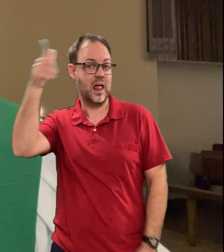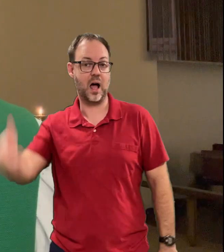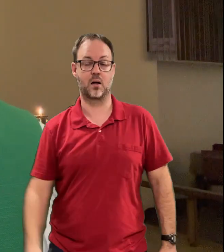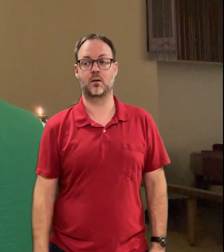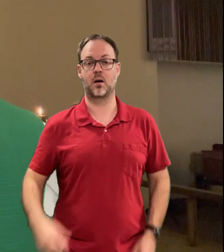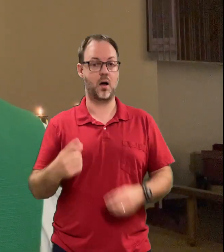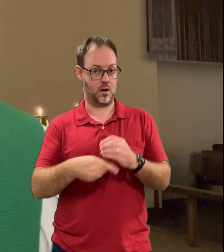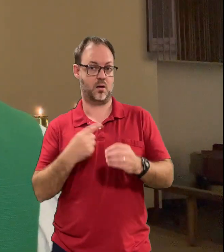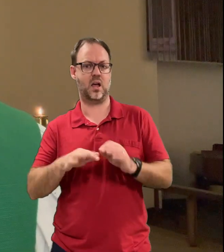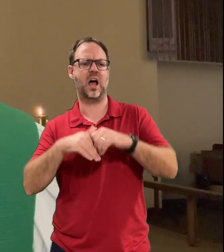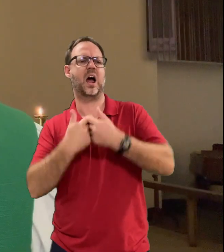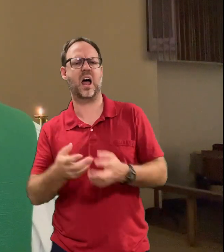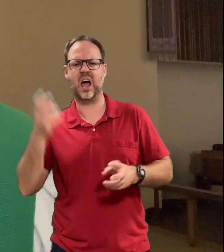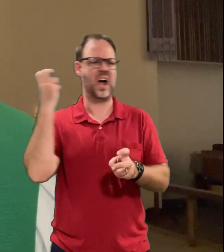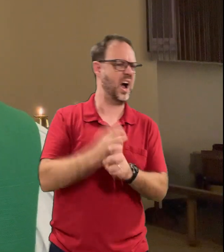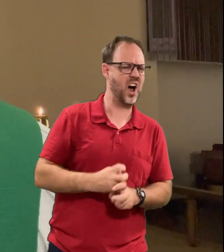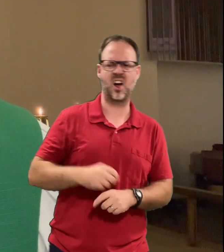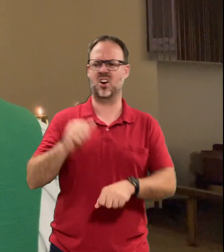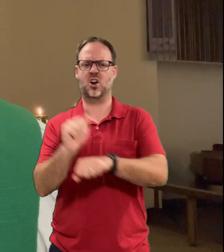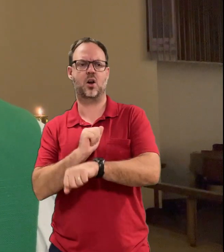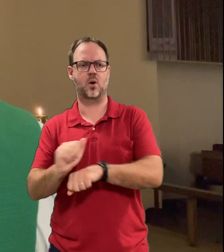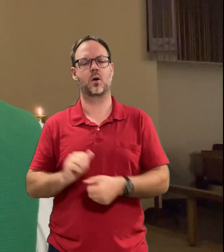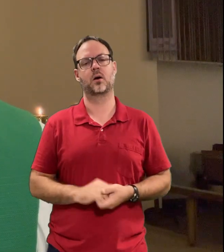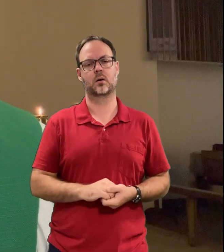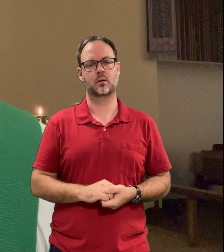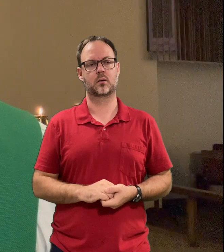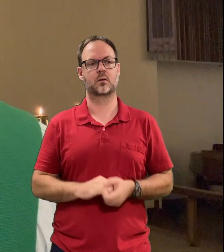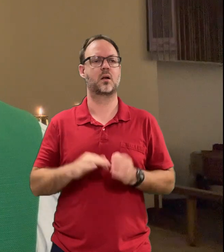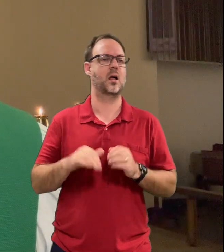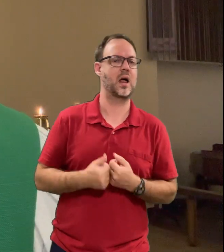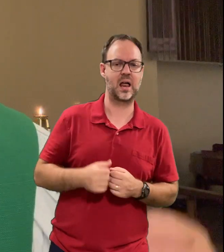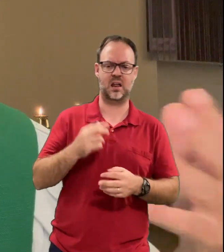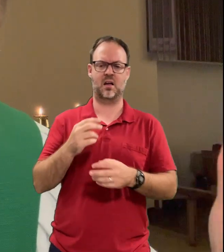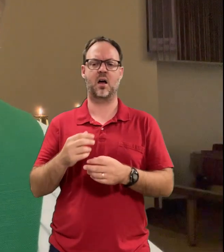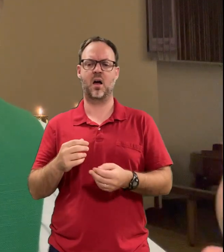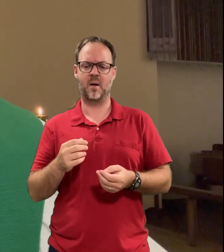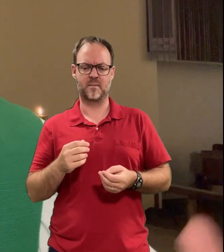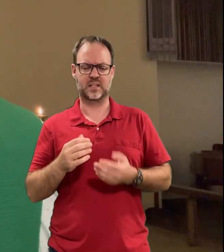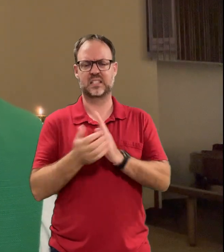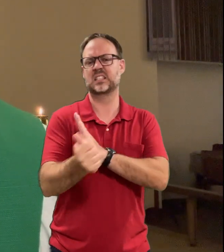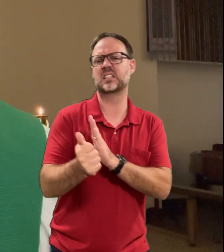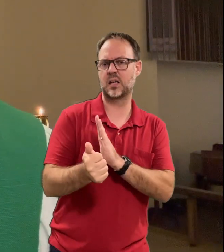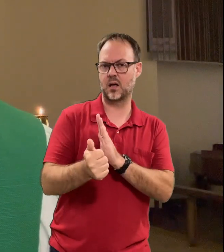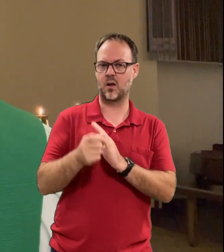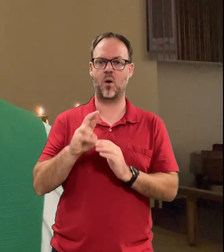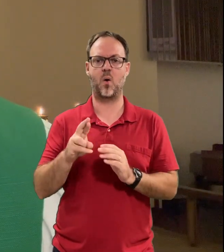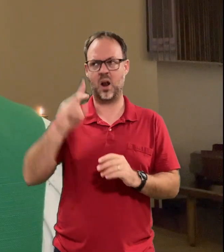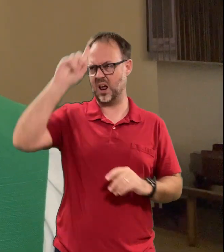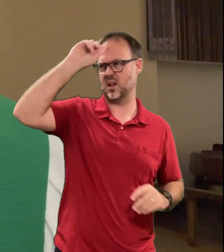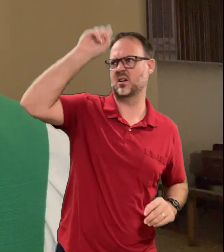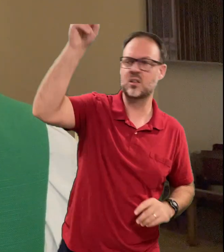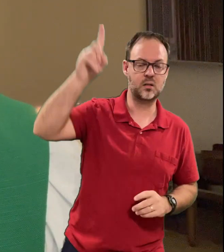loud about how hard you work, or how gifted you are, or